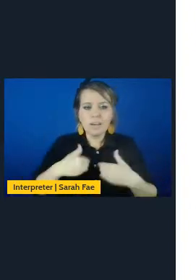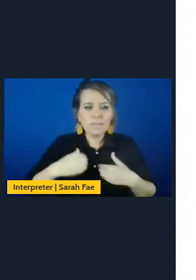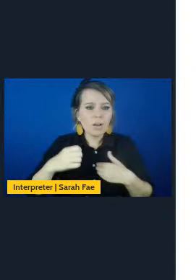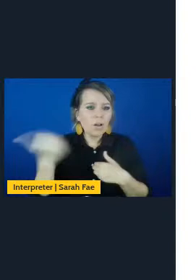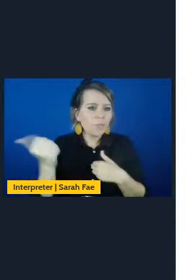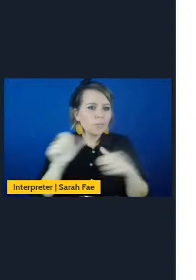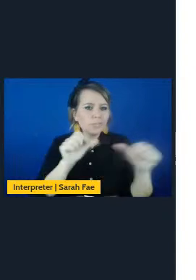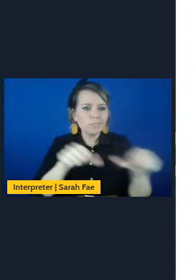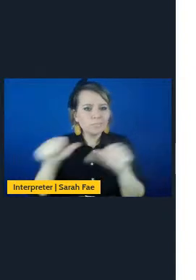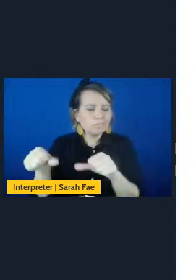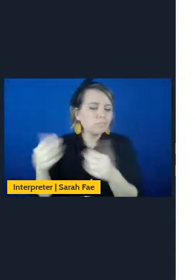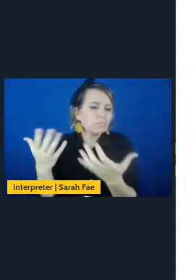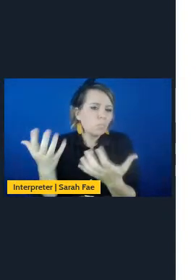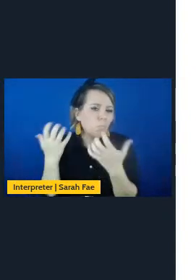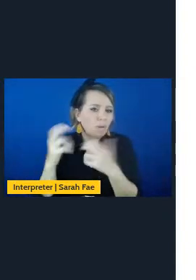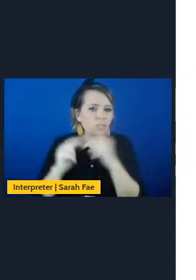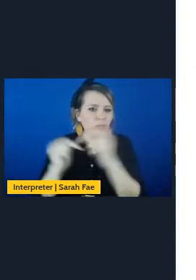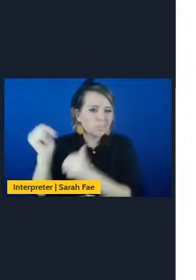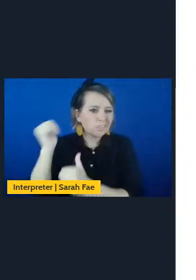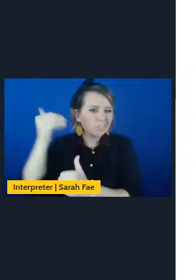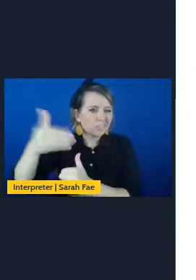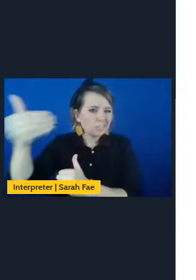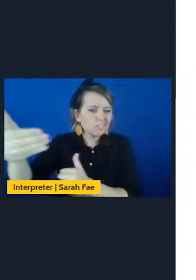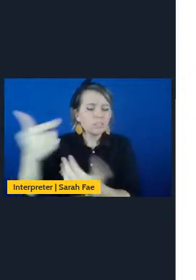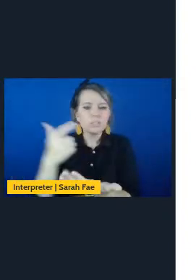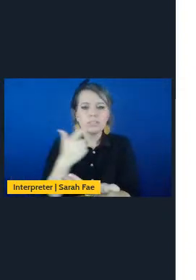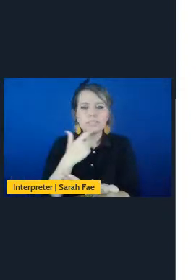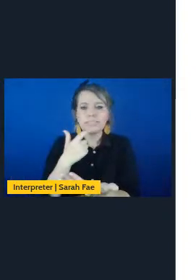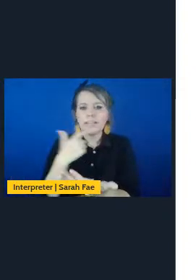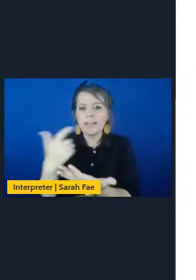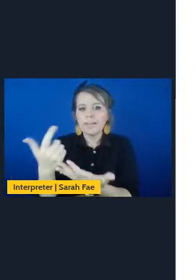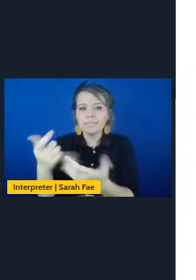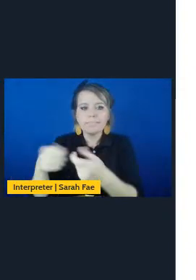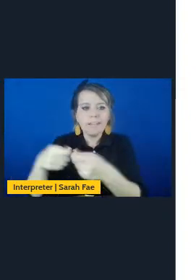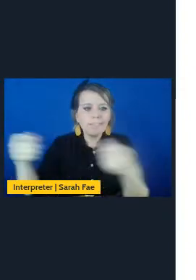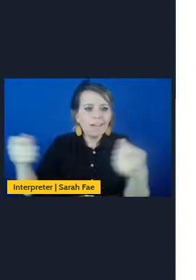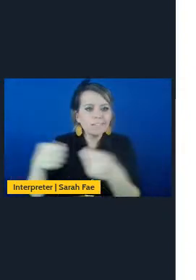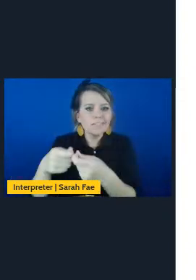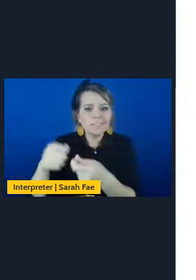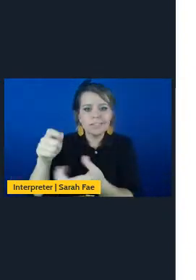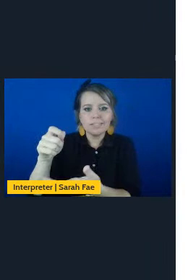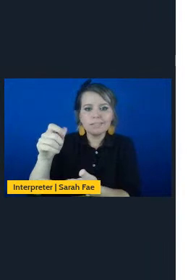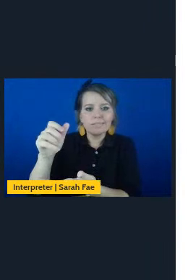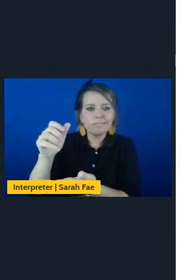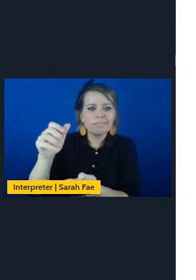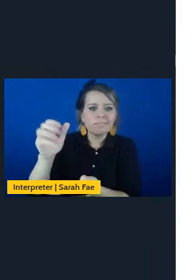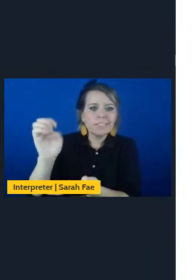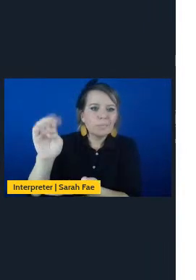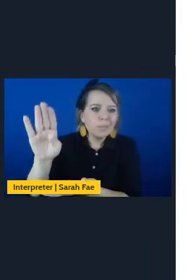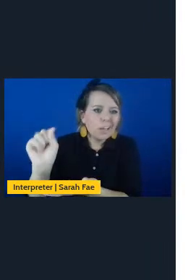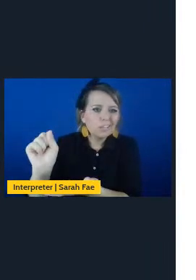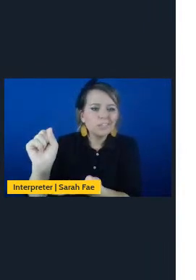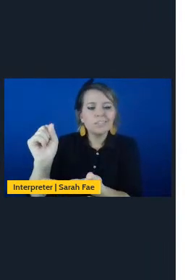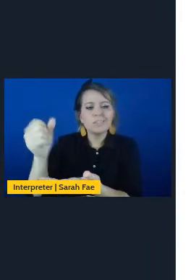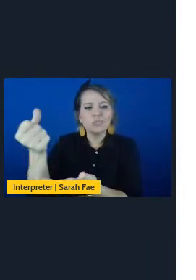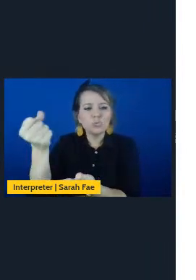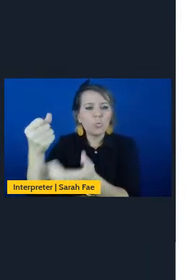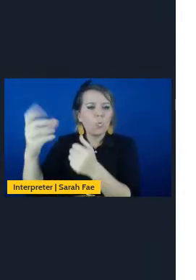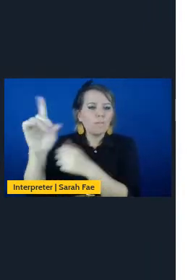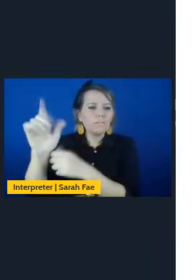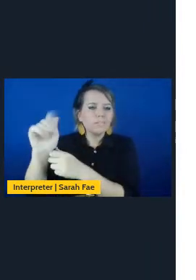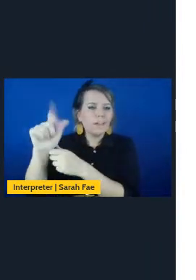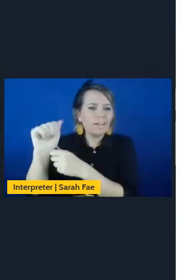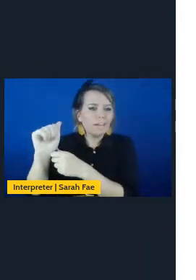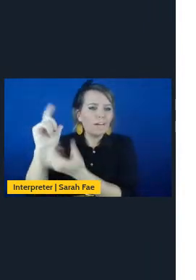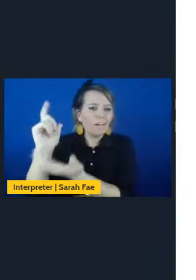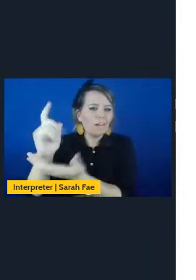that we will want to build over time. Let's say Elastic Block Store or EBS to help store data outside of the EC2